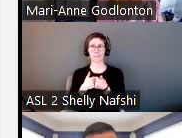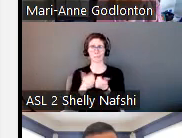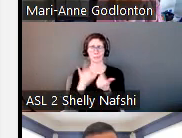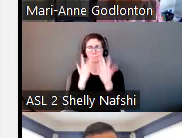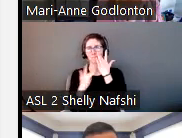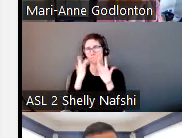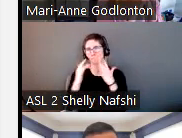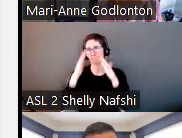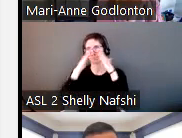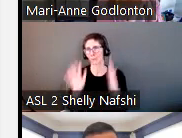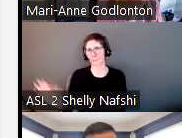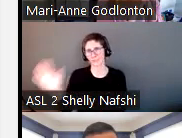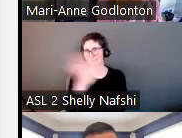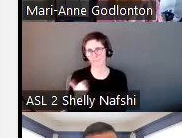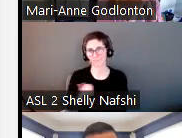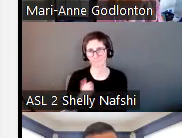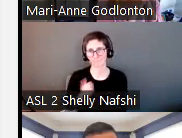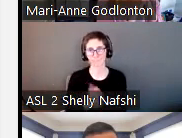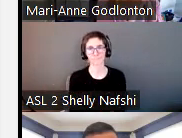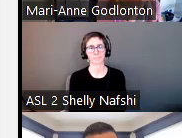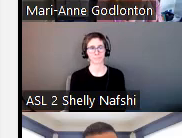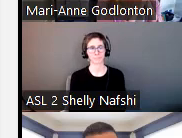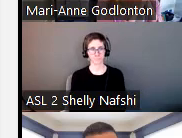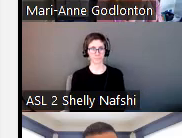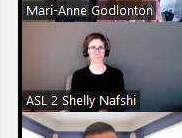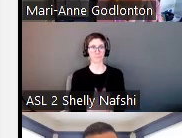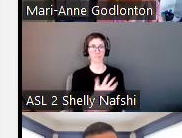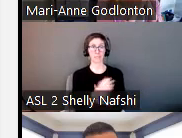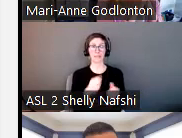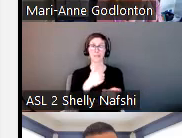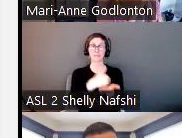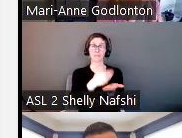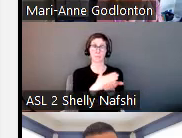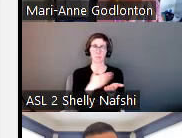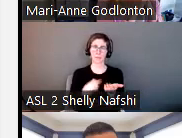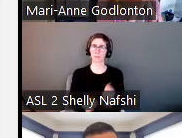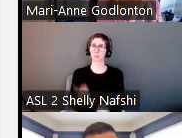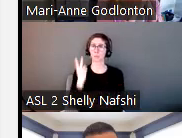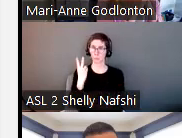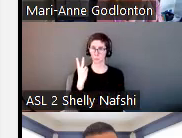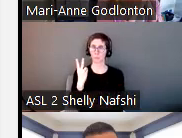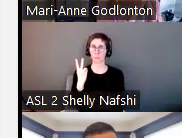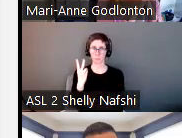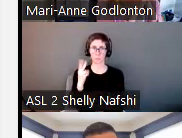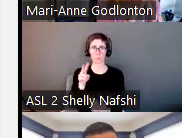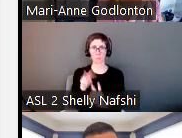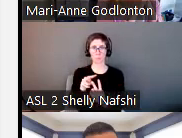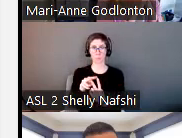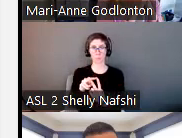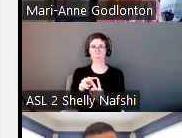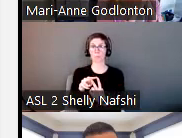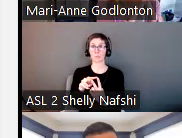Canada. So our safe suite has two locations in the city that are in apartments 55